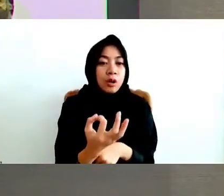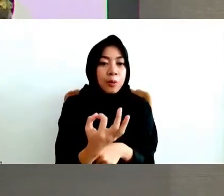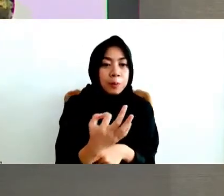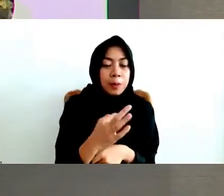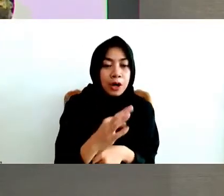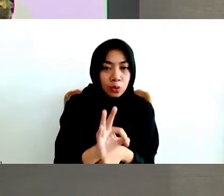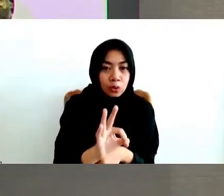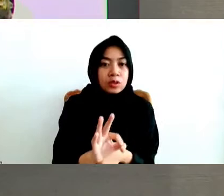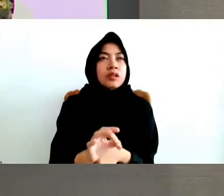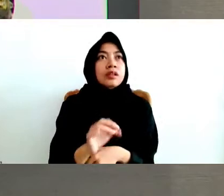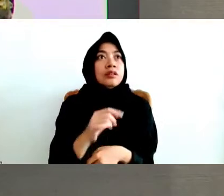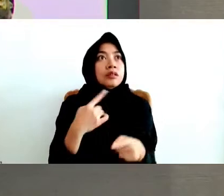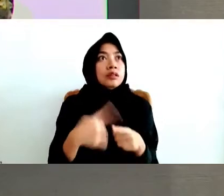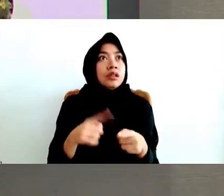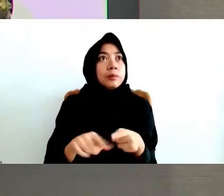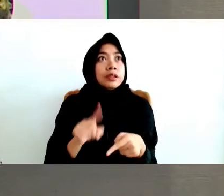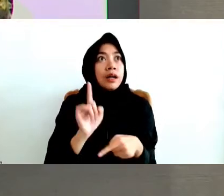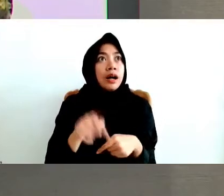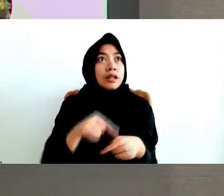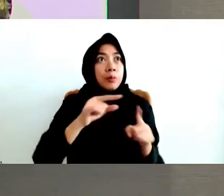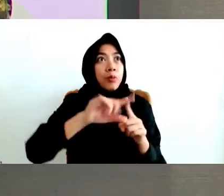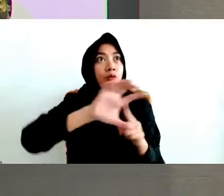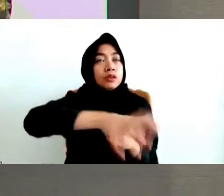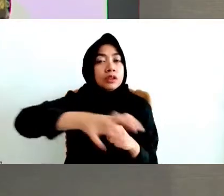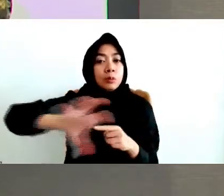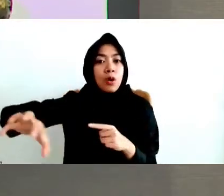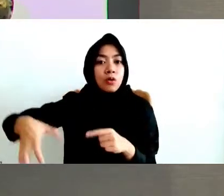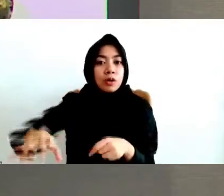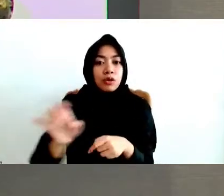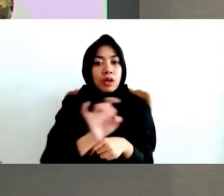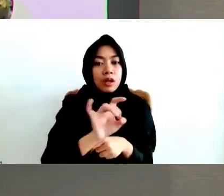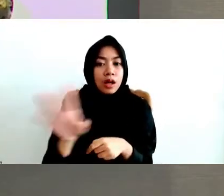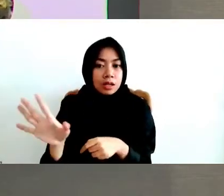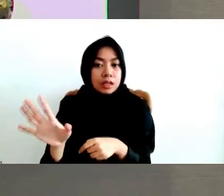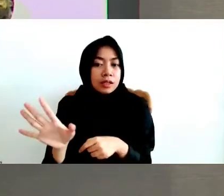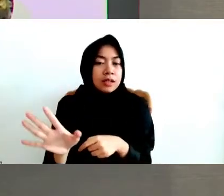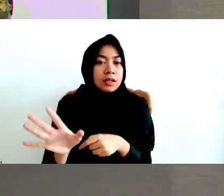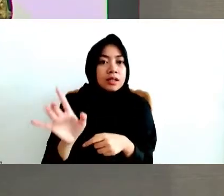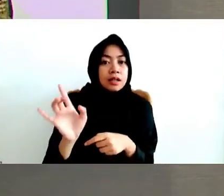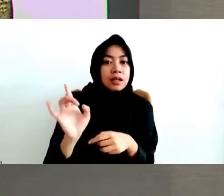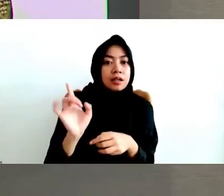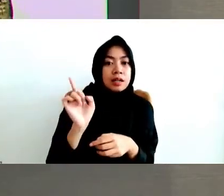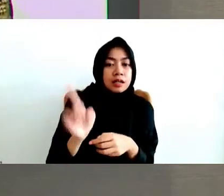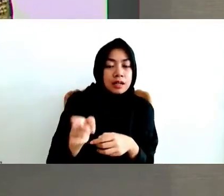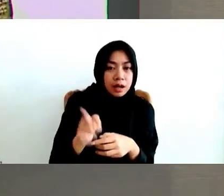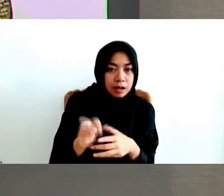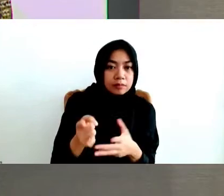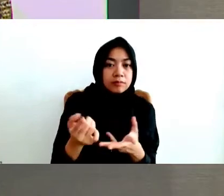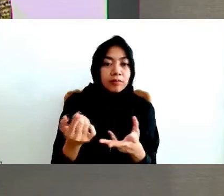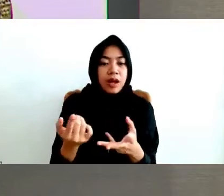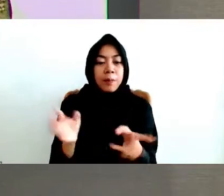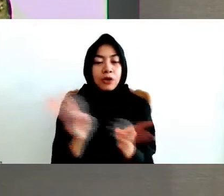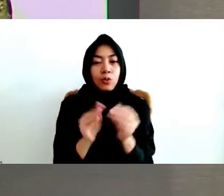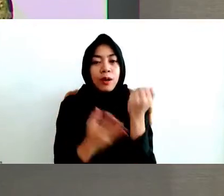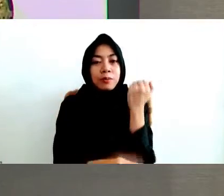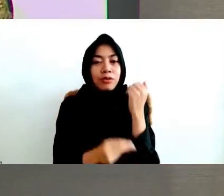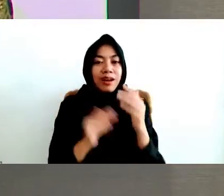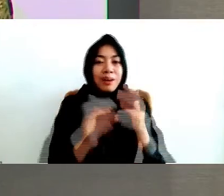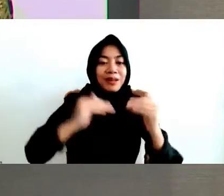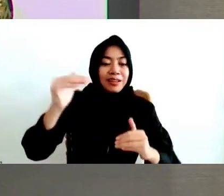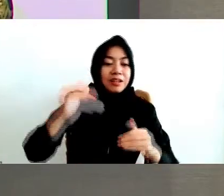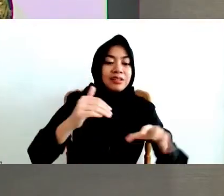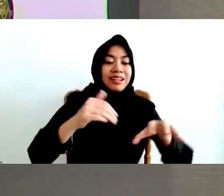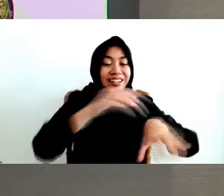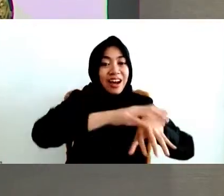other province and district that experience higher poverty rate. So again, I agree with